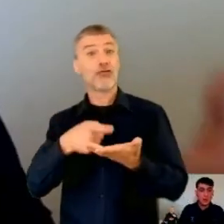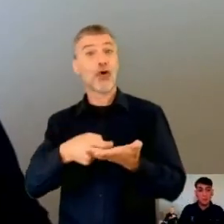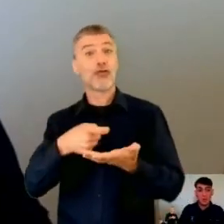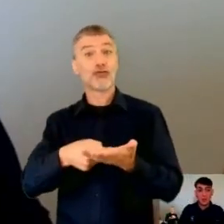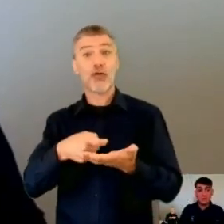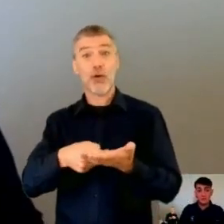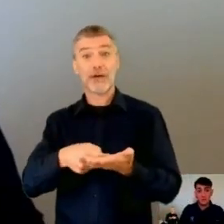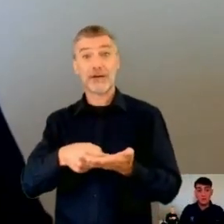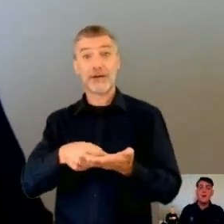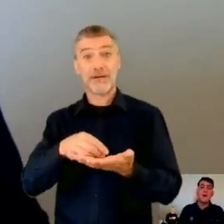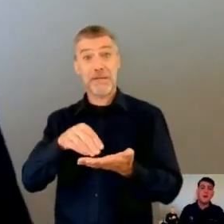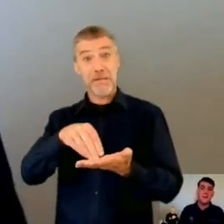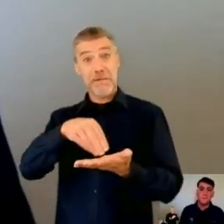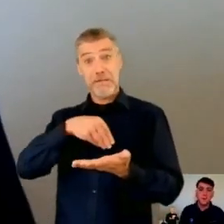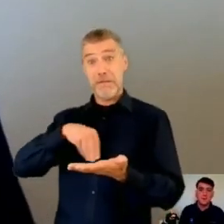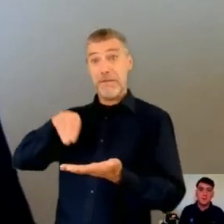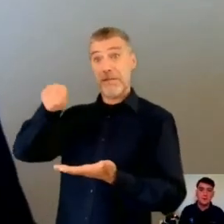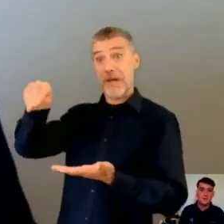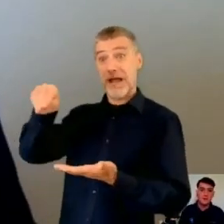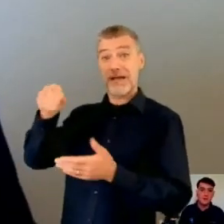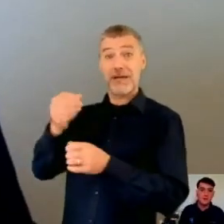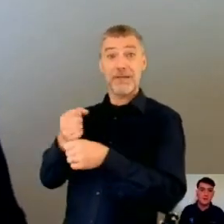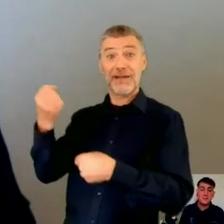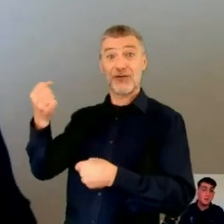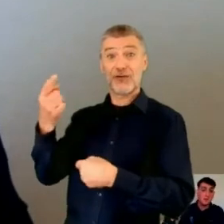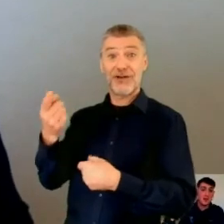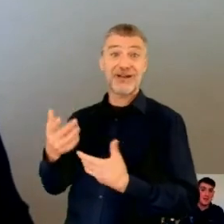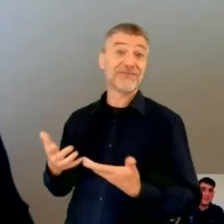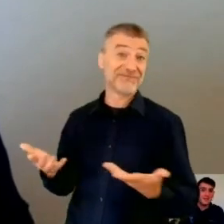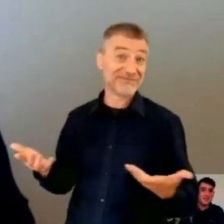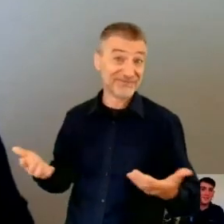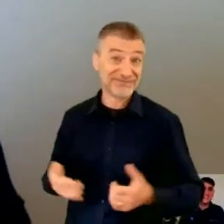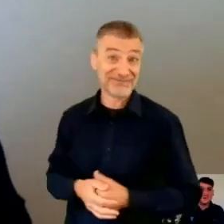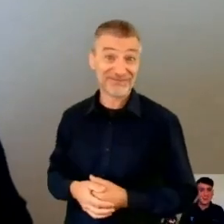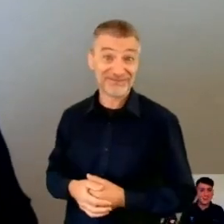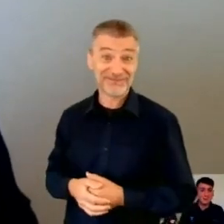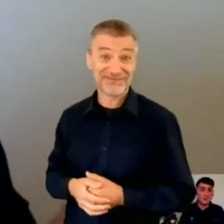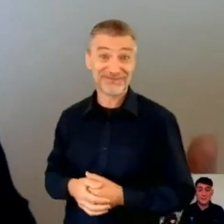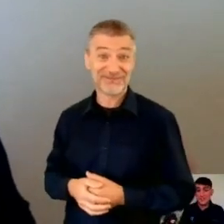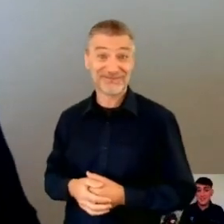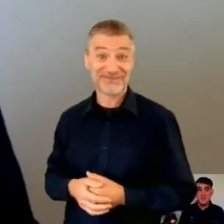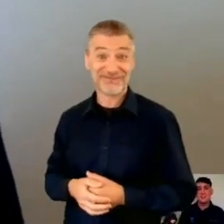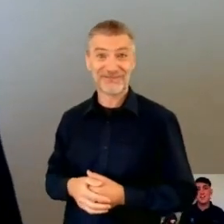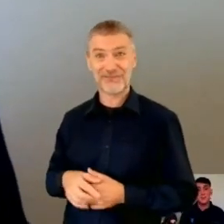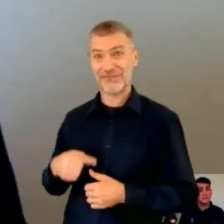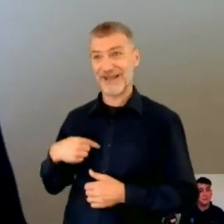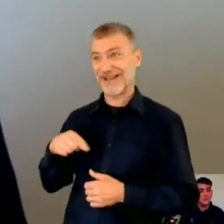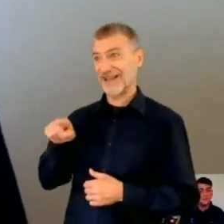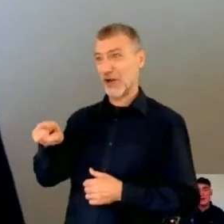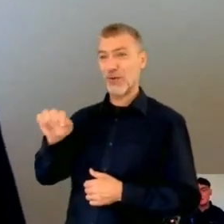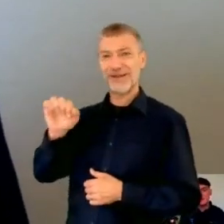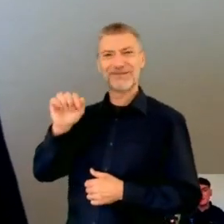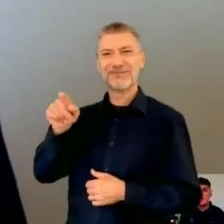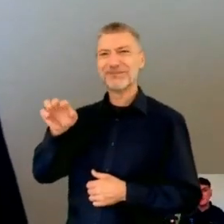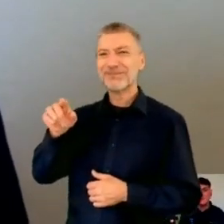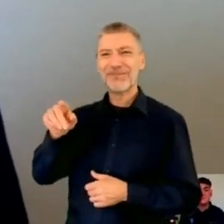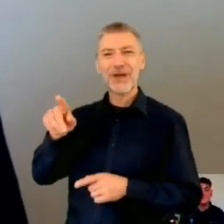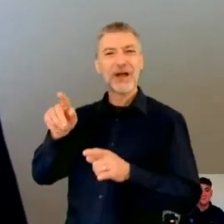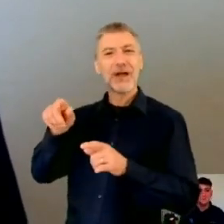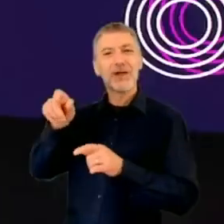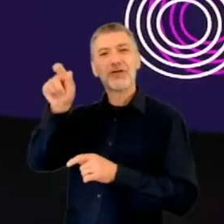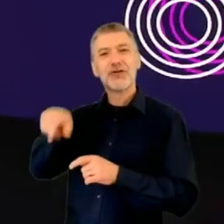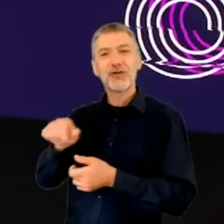degree and pay. So another wing as well with, I didn't want to pay the 10 grand sort of a year. So that was also another benefit of why I did